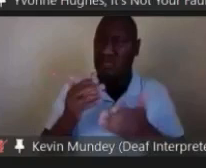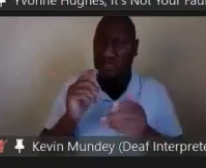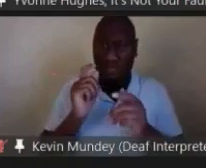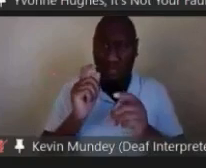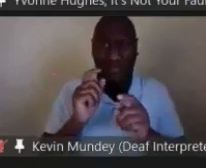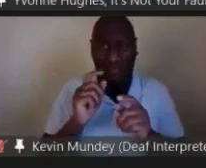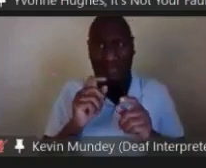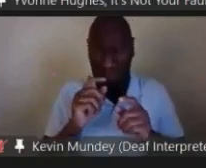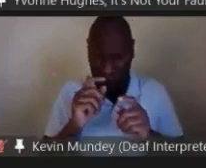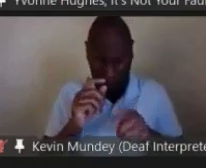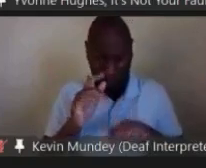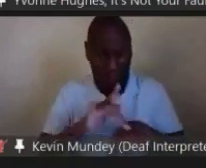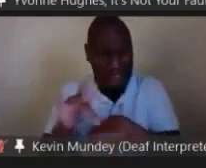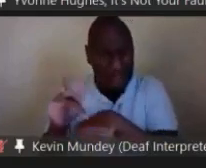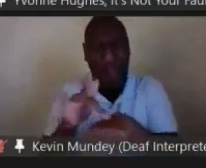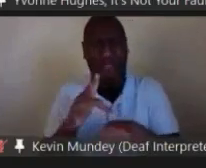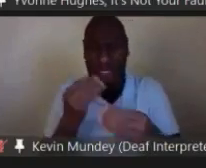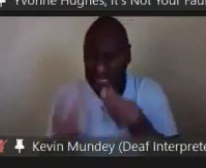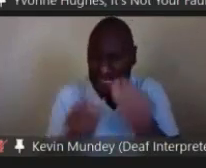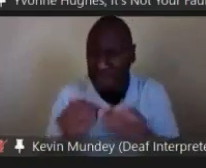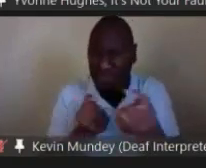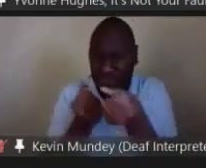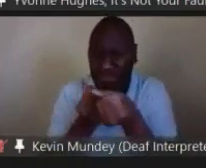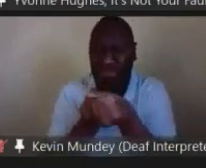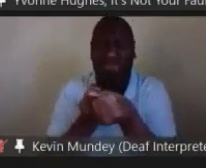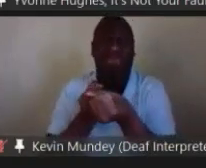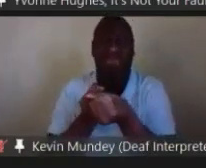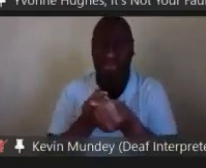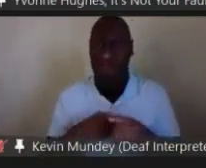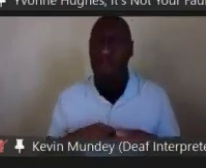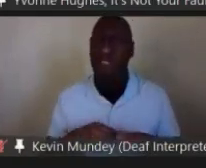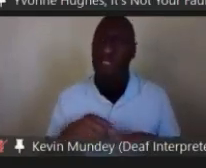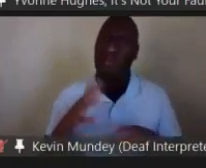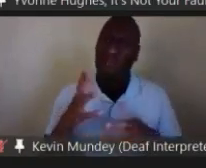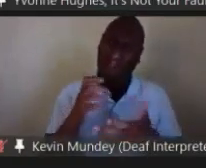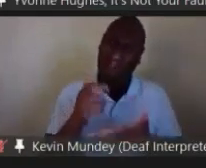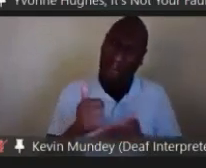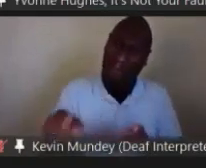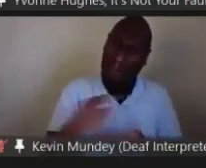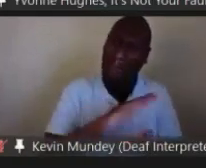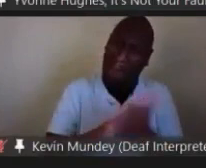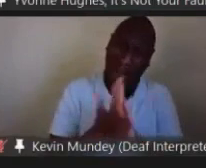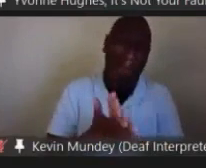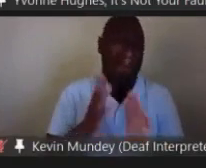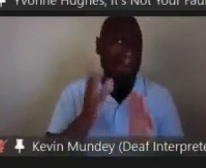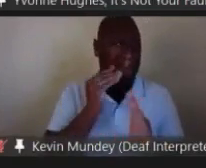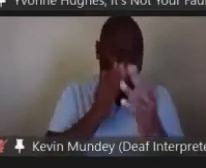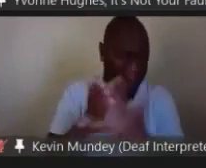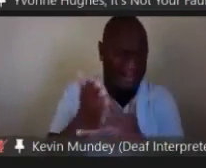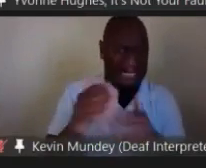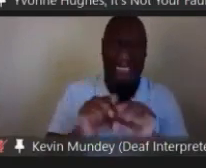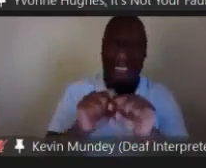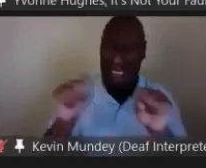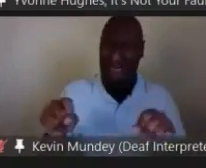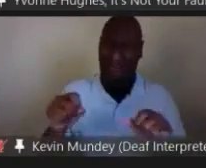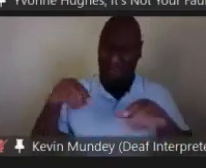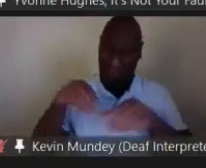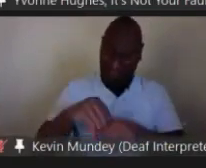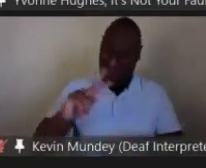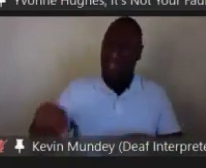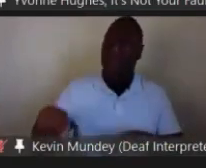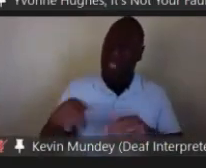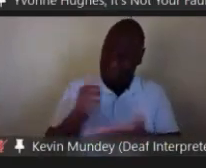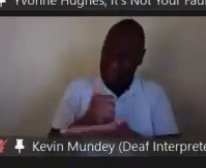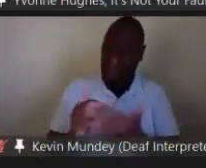order to familiarize themselves with the systems that are in Philadelphia.